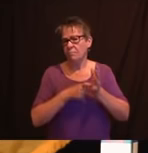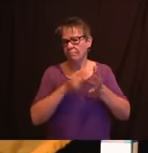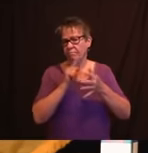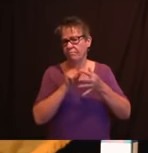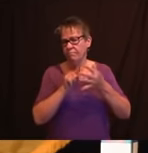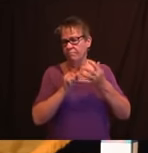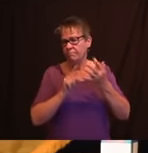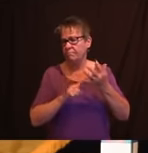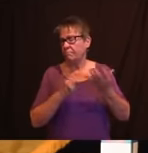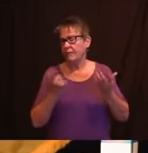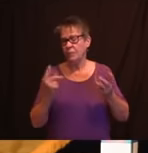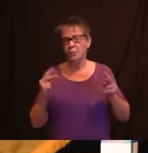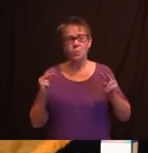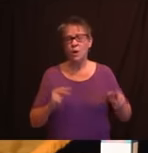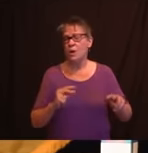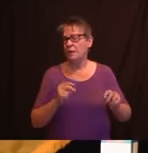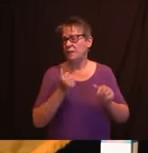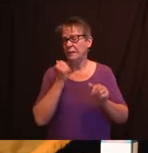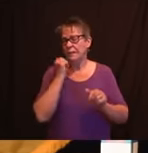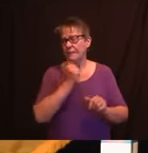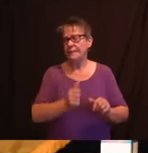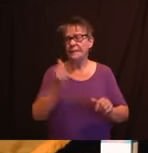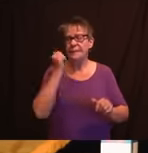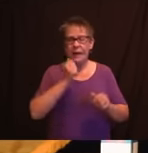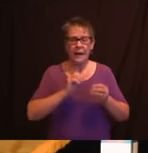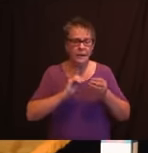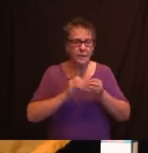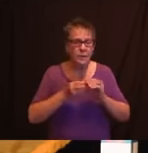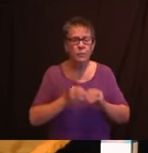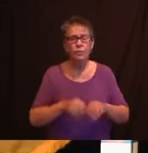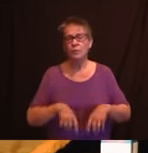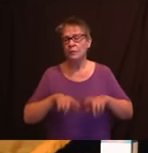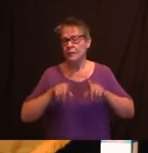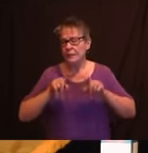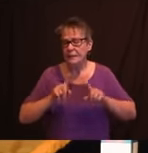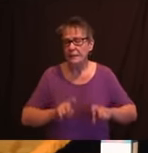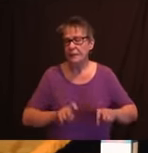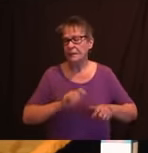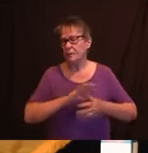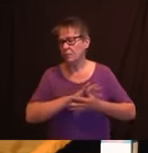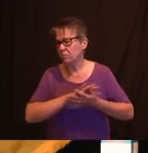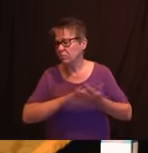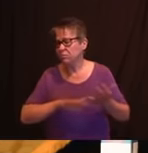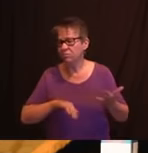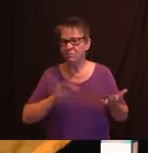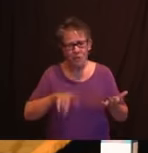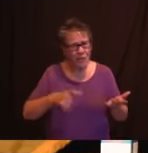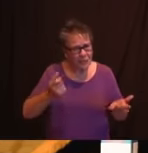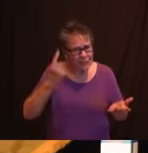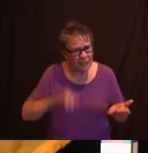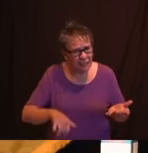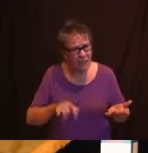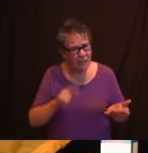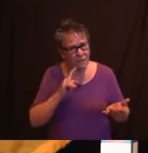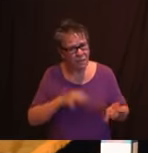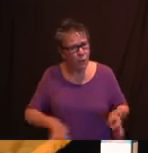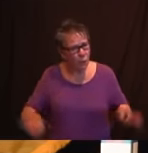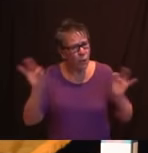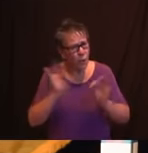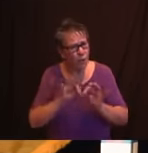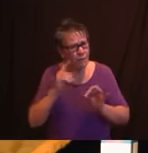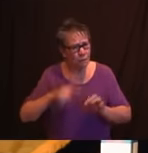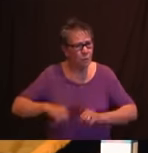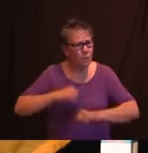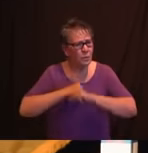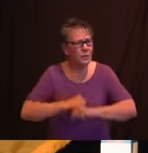I don't think I need to elaborate why that's important. As far as what we would have done